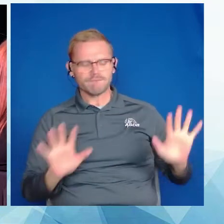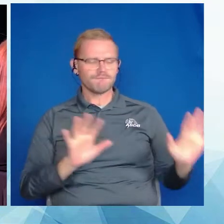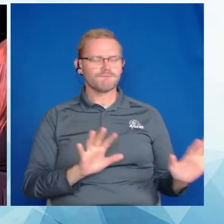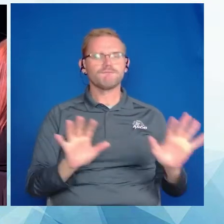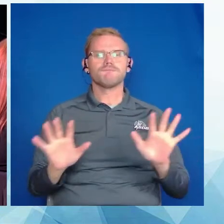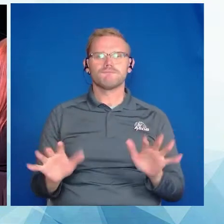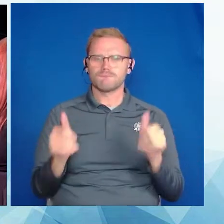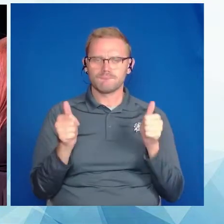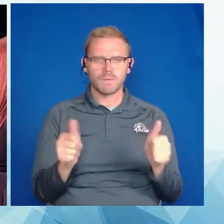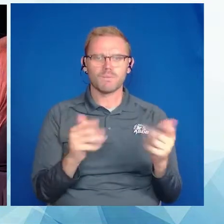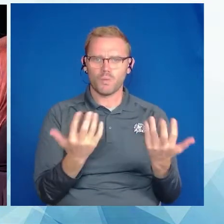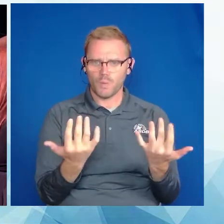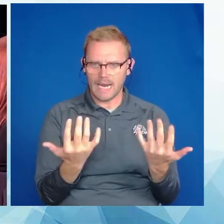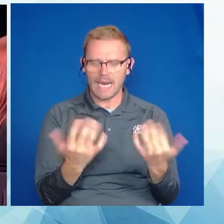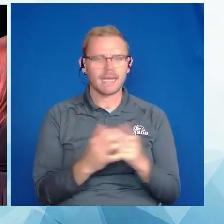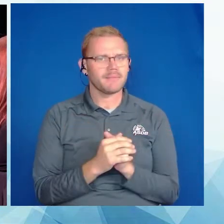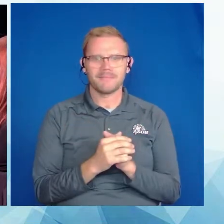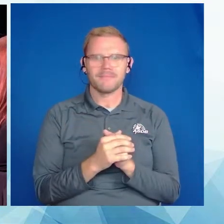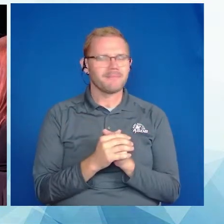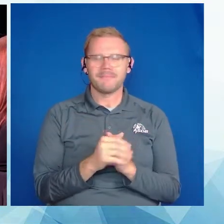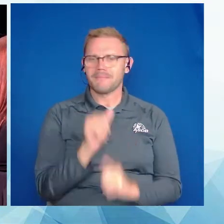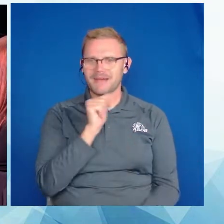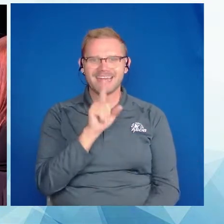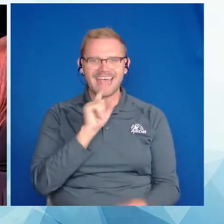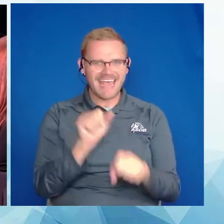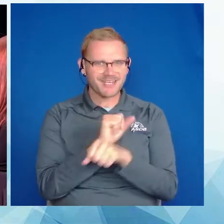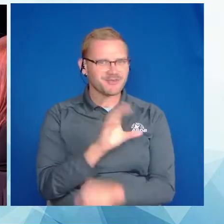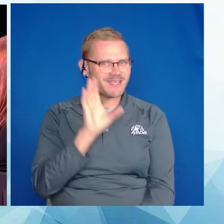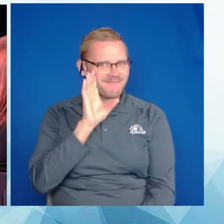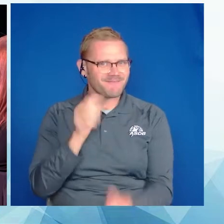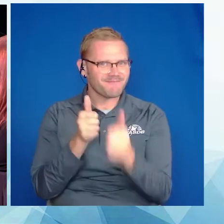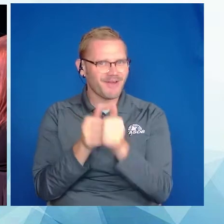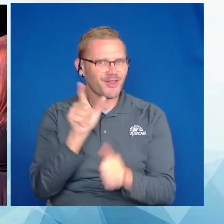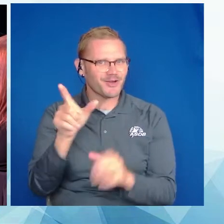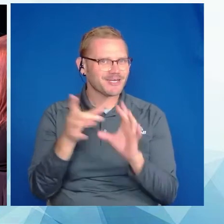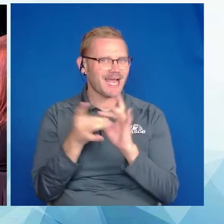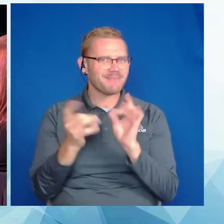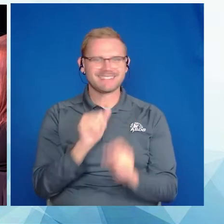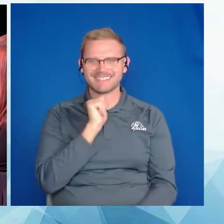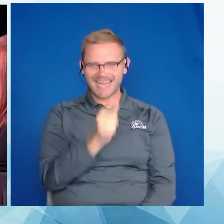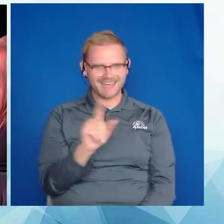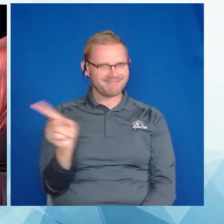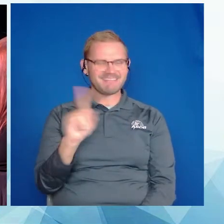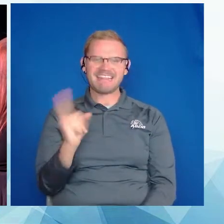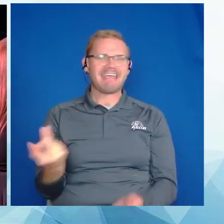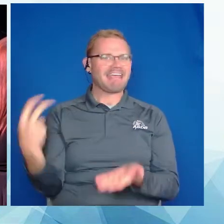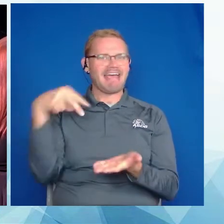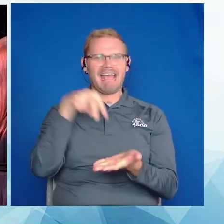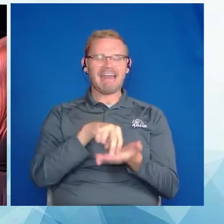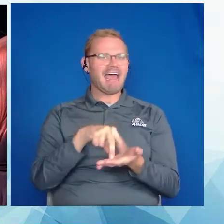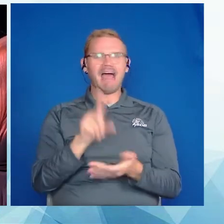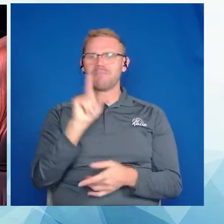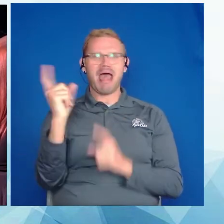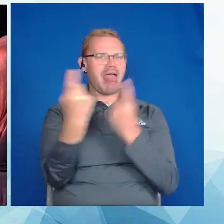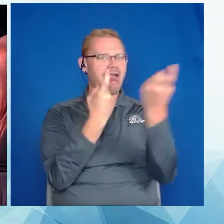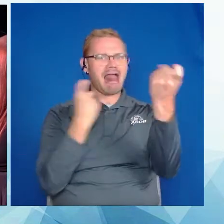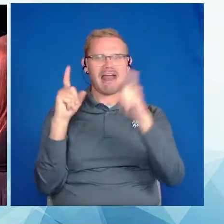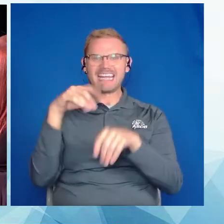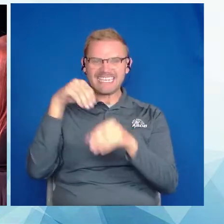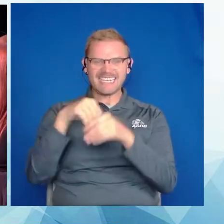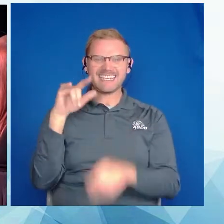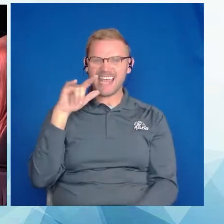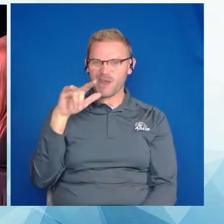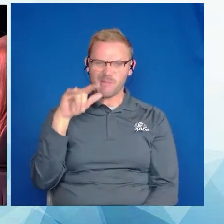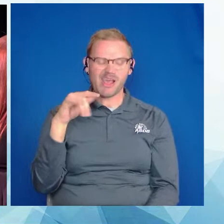of course, they did not listen to the flight attendants. They got up, started to move about the